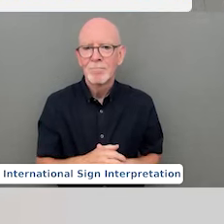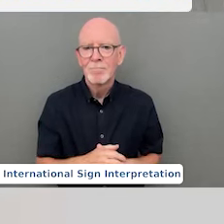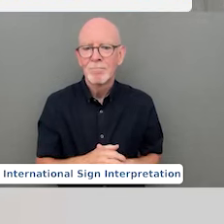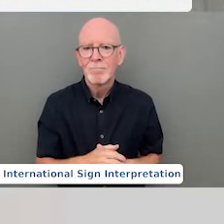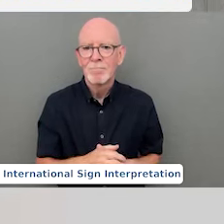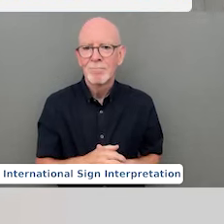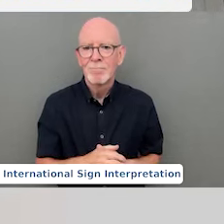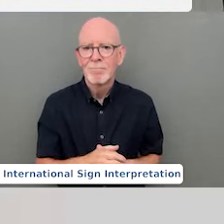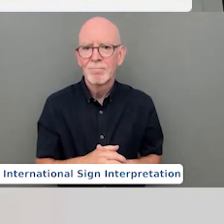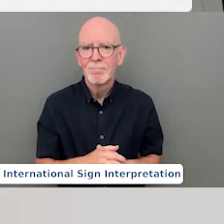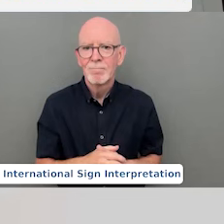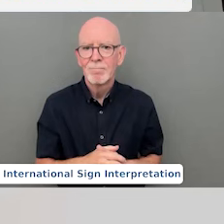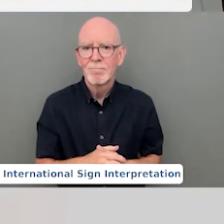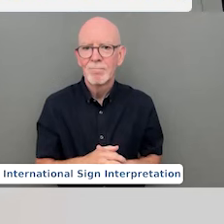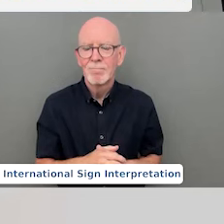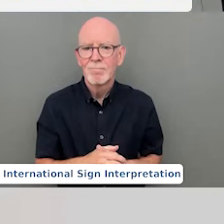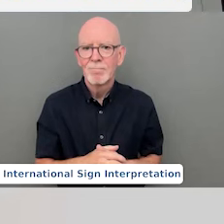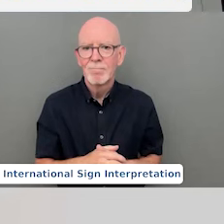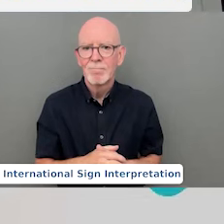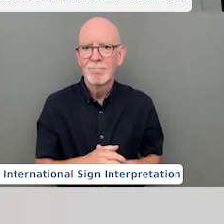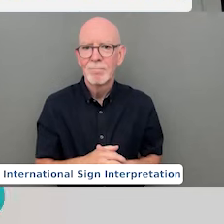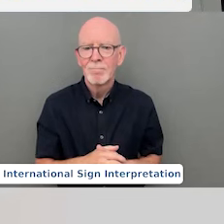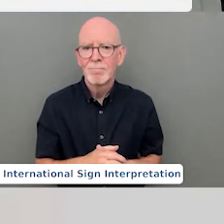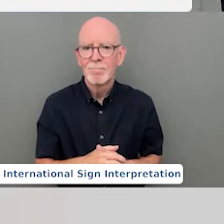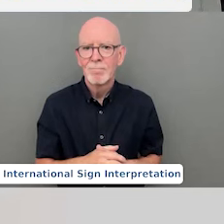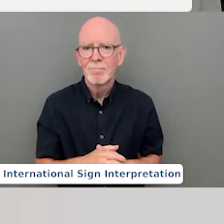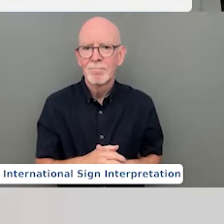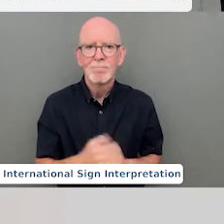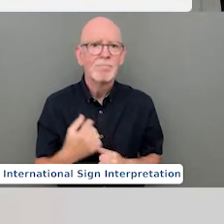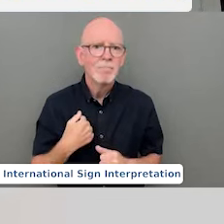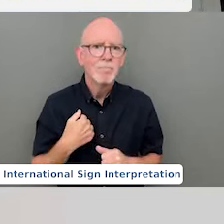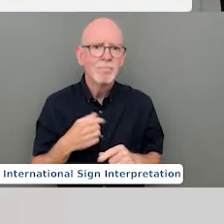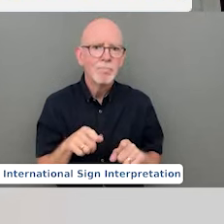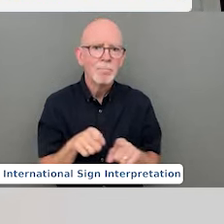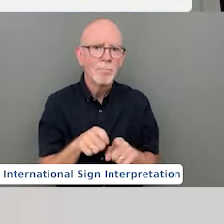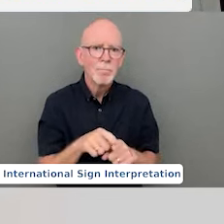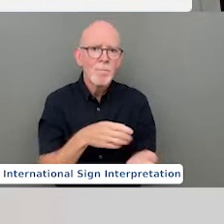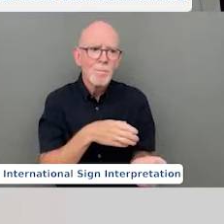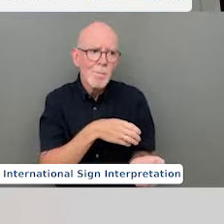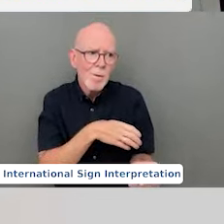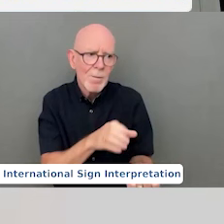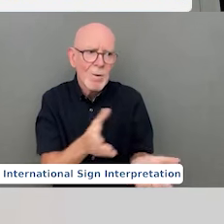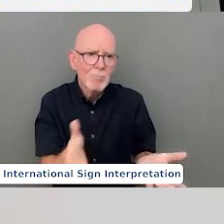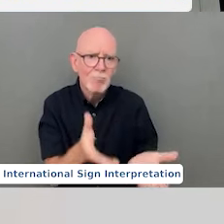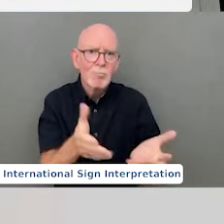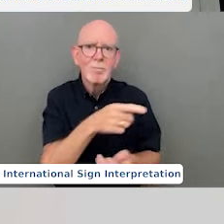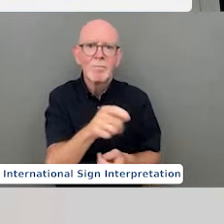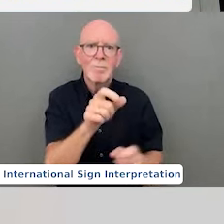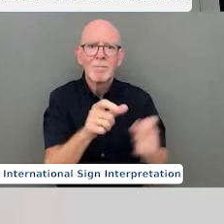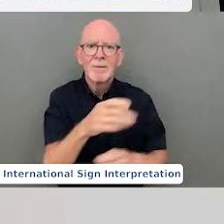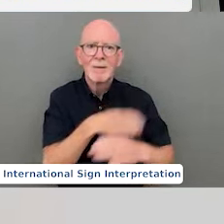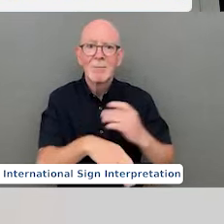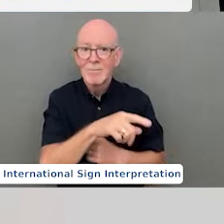for persons with disabilities. We act as a national organization working in